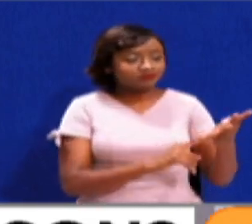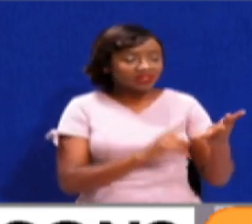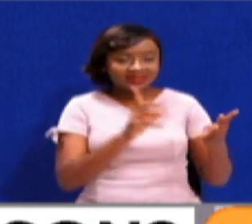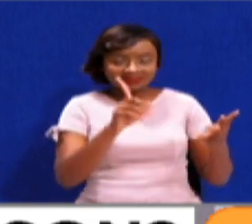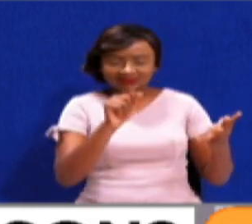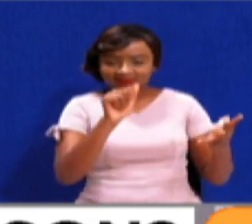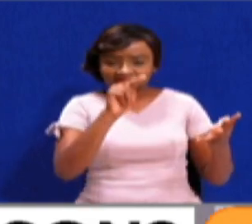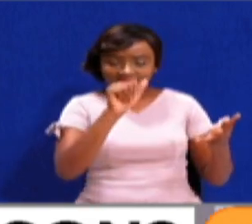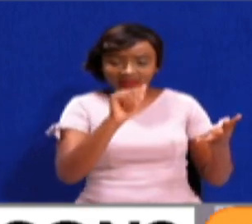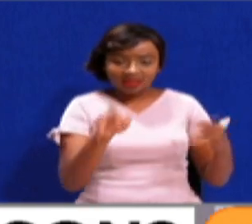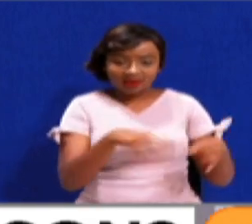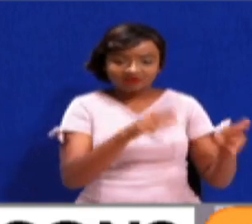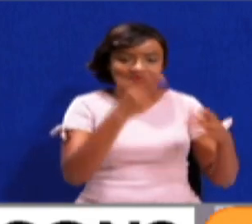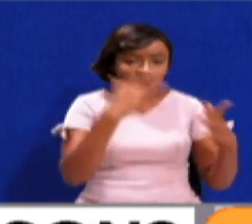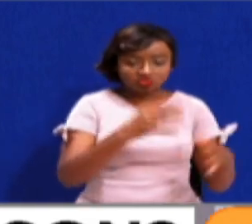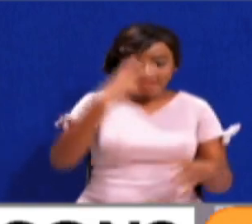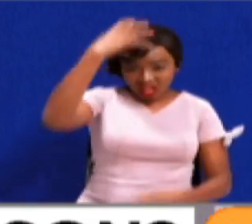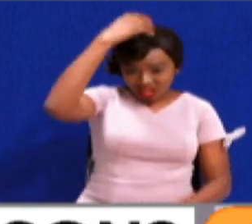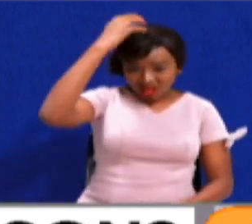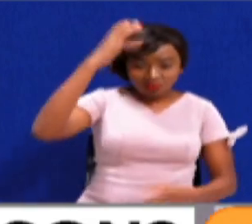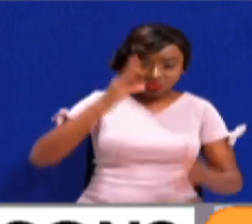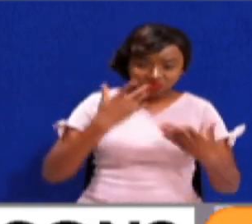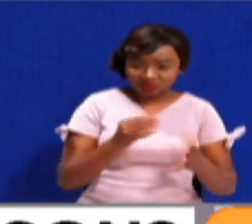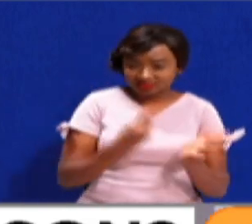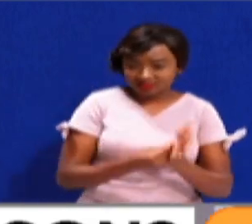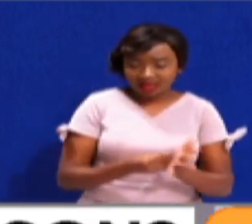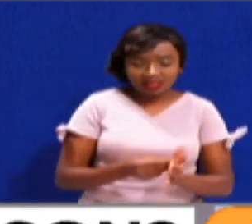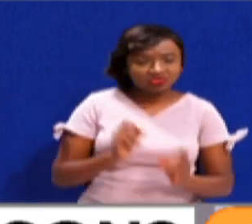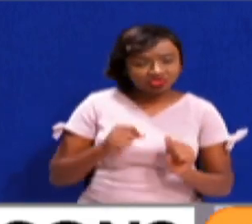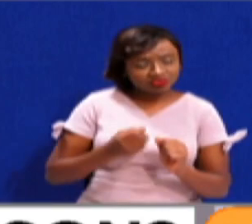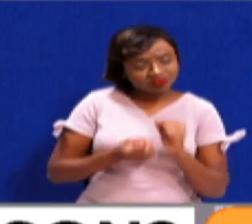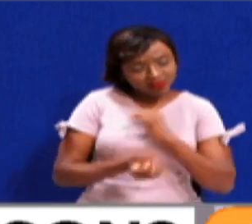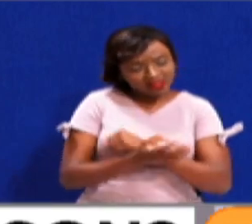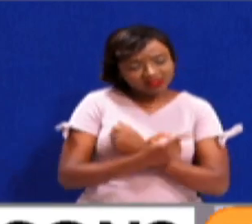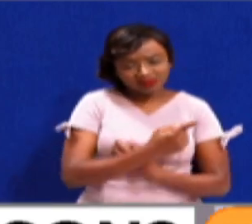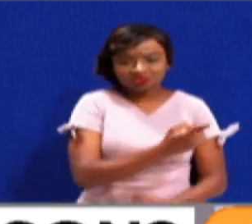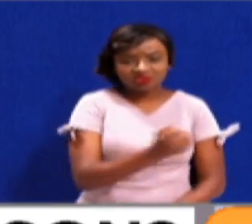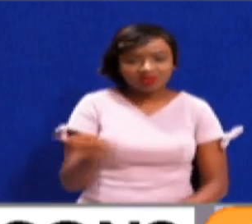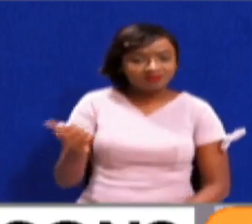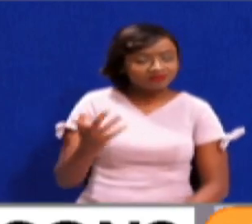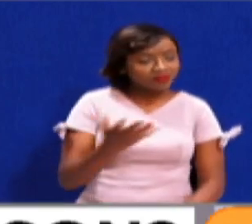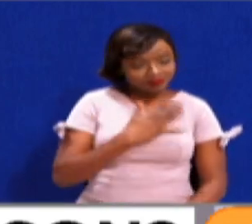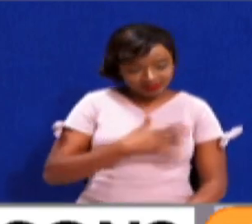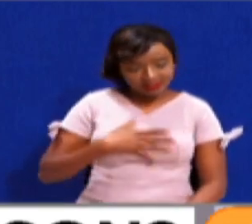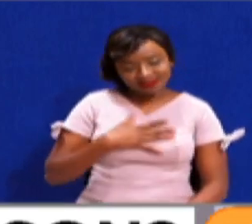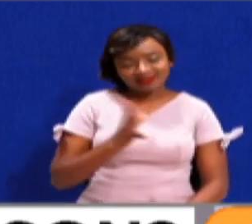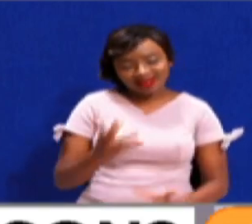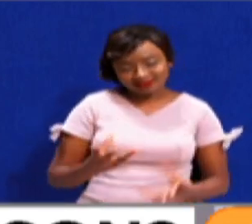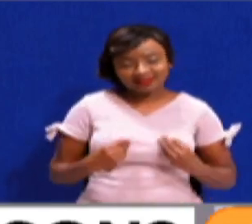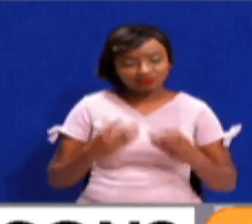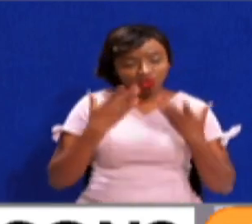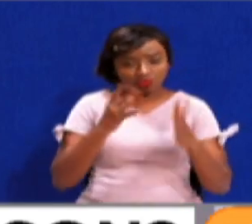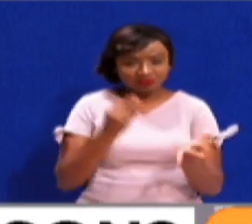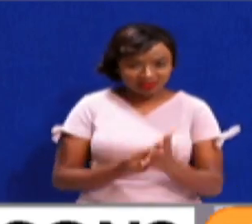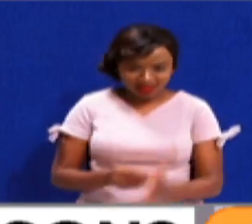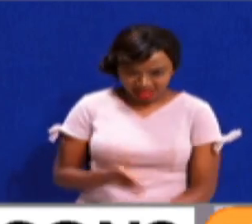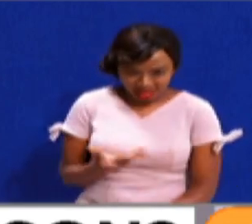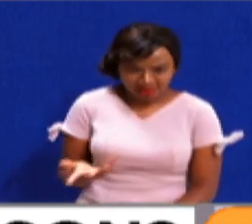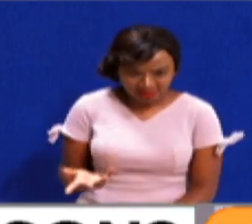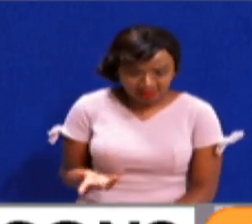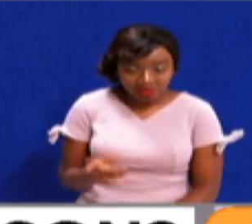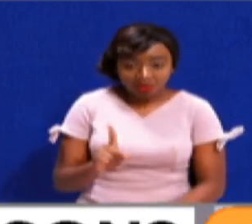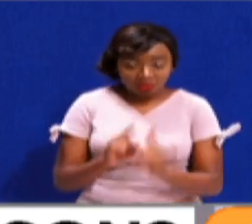That's all of them. Lamu was losing. Yeah. So how do you explain to them that counties, that agreed to lose? And then there's another discussion that is coming up